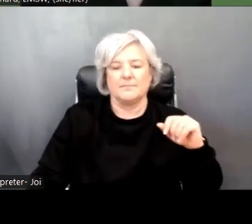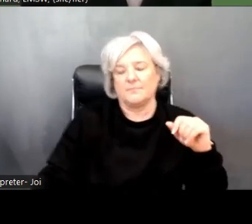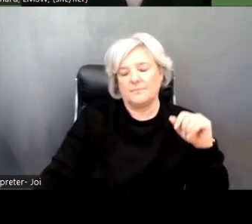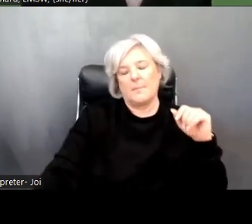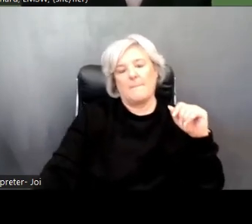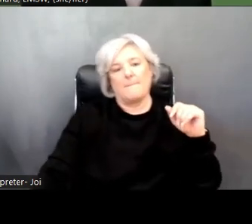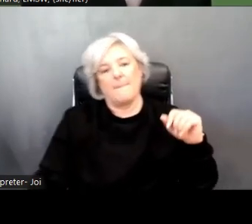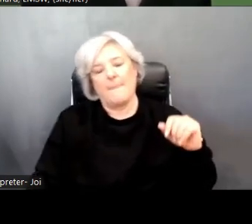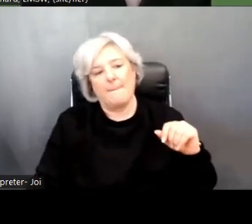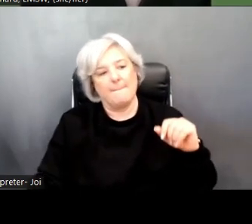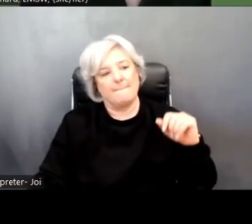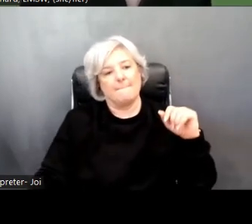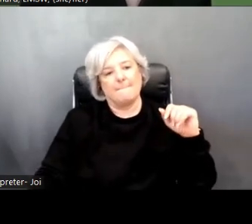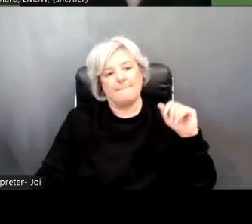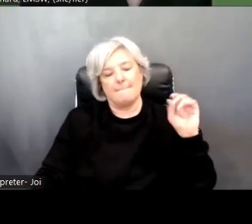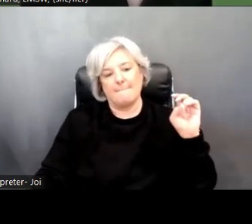Okay.